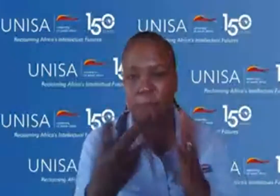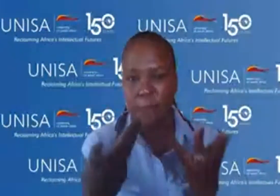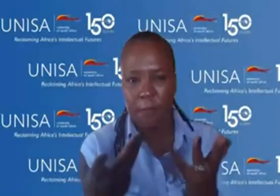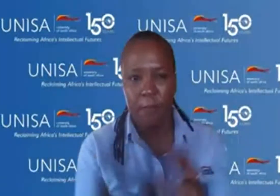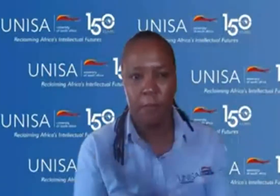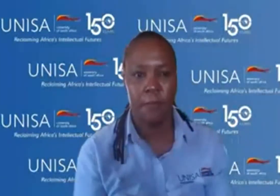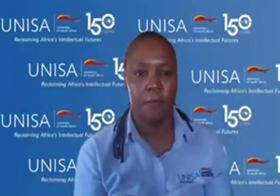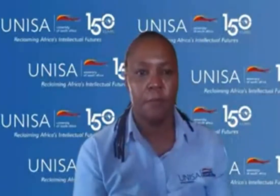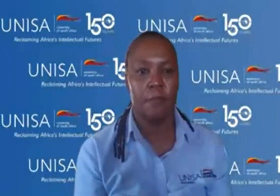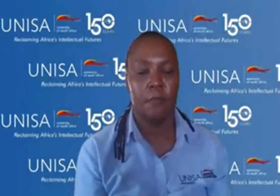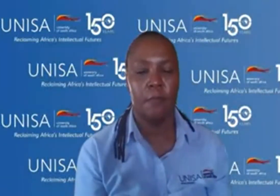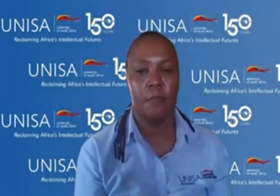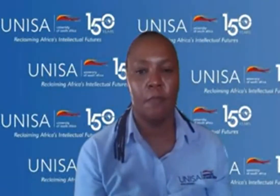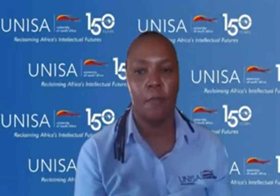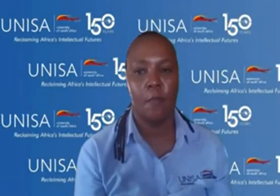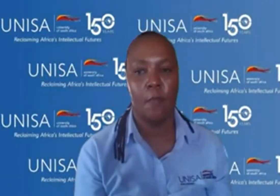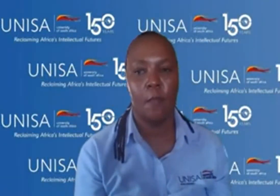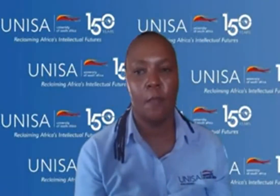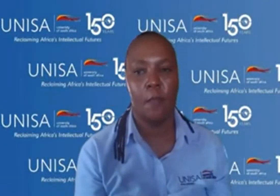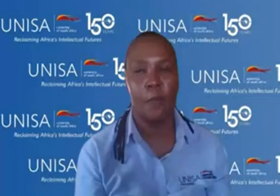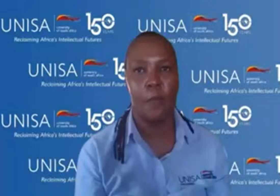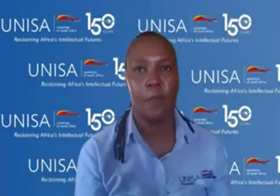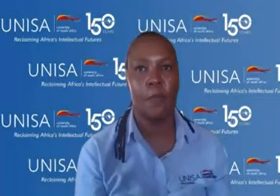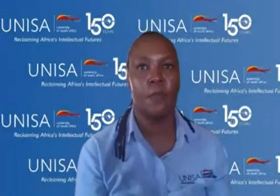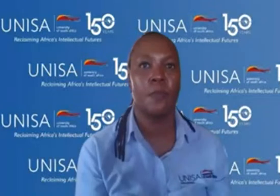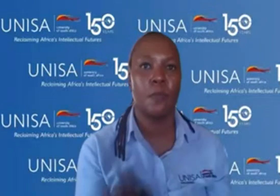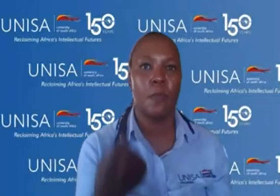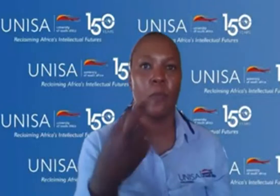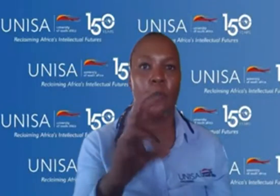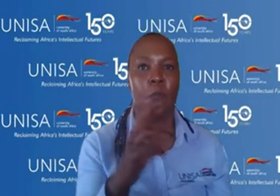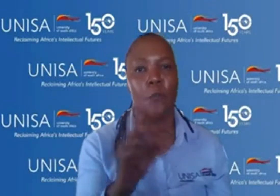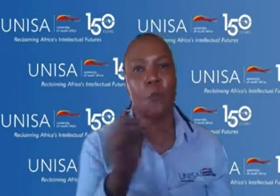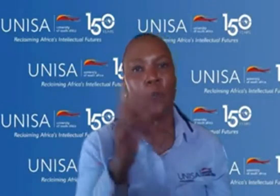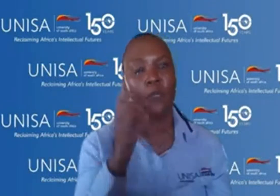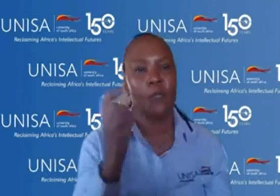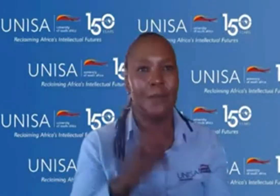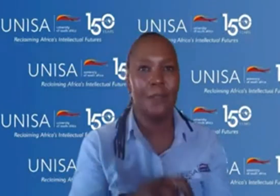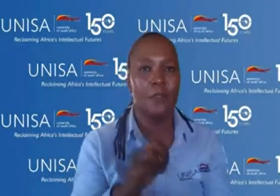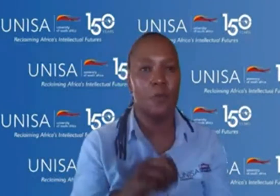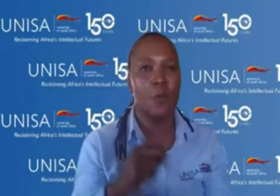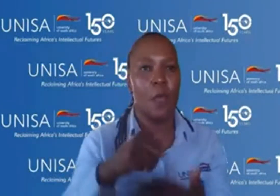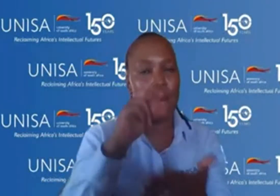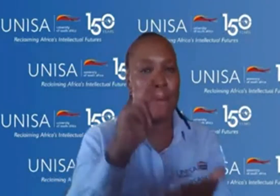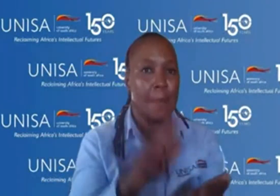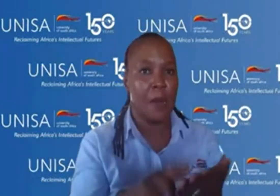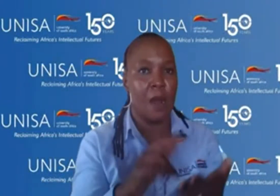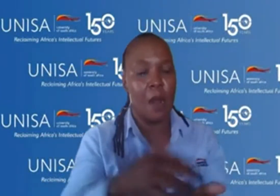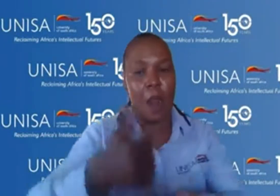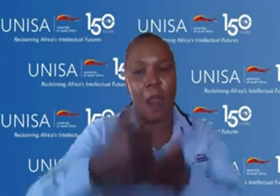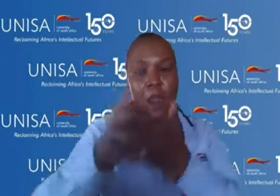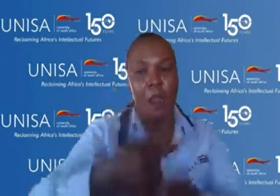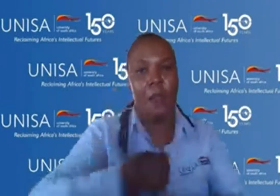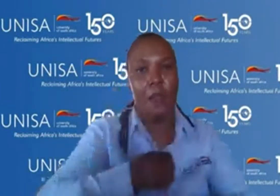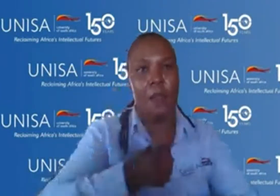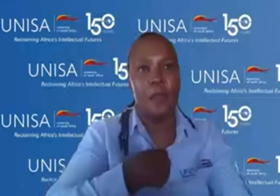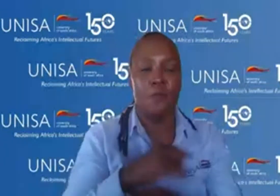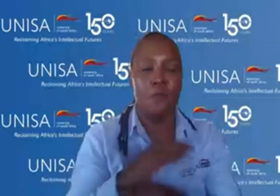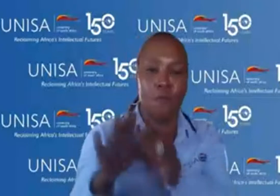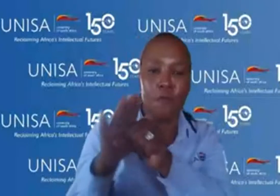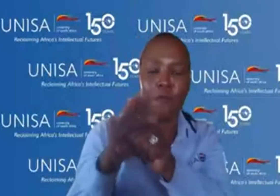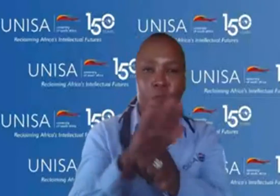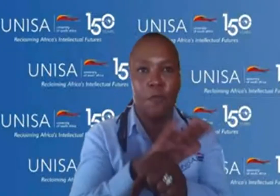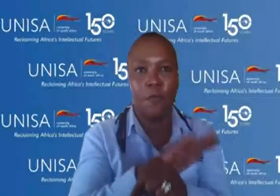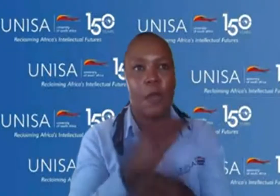Or rather, what are the things that I need to apply for in order to help me to fully be able